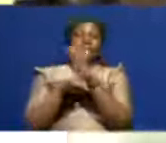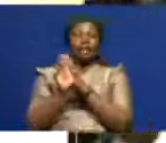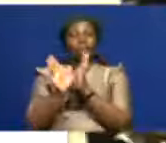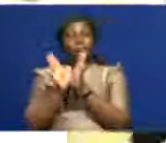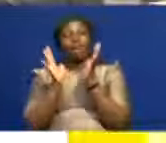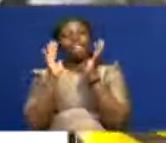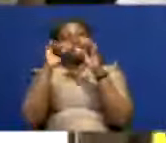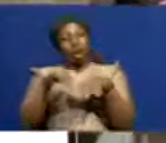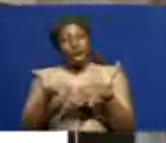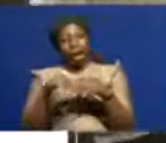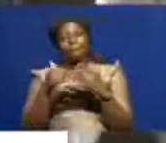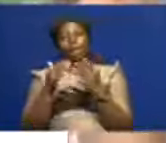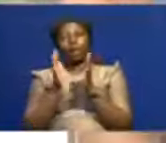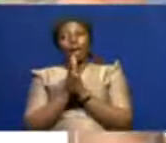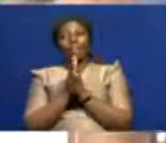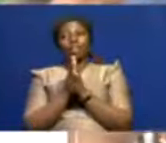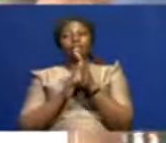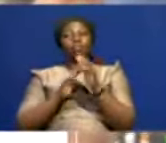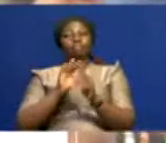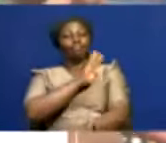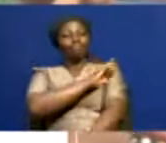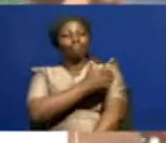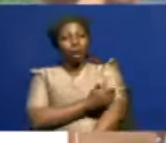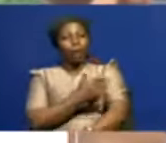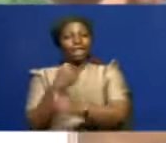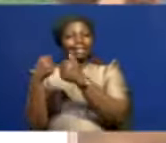battles emerging between the duo.